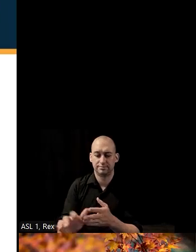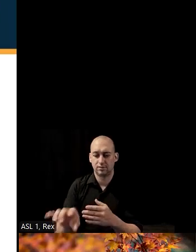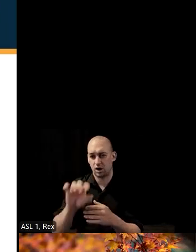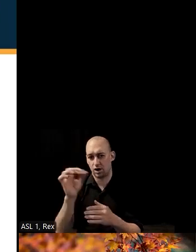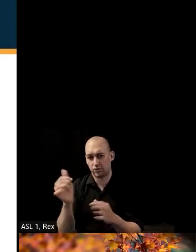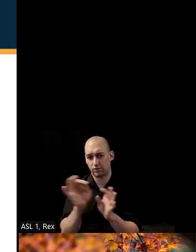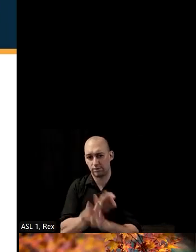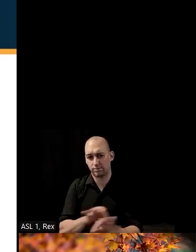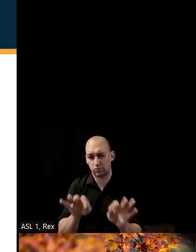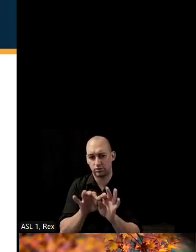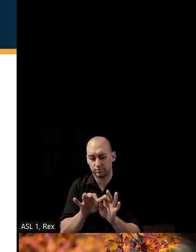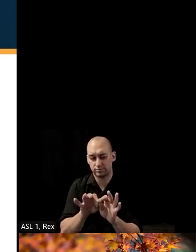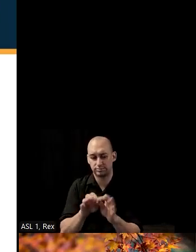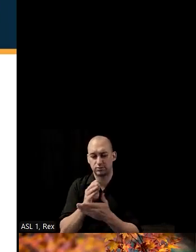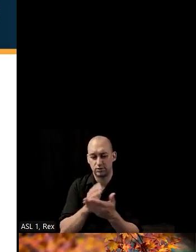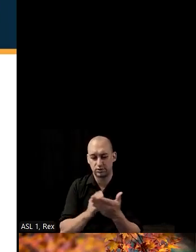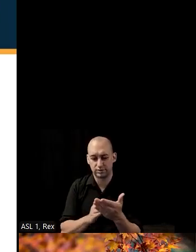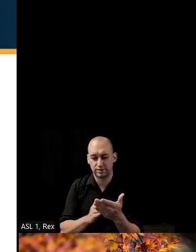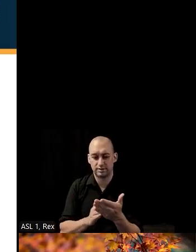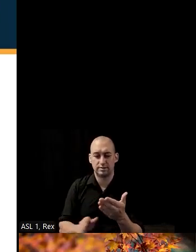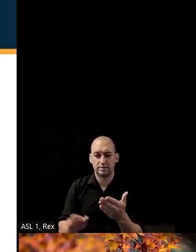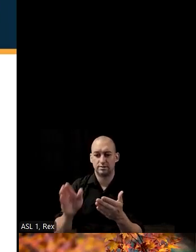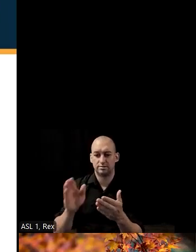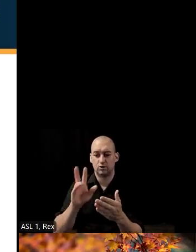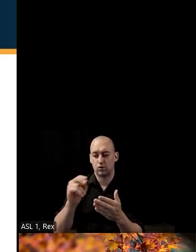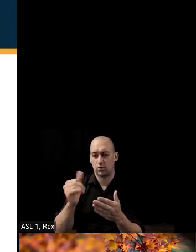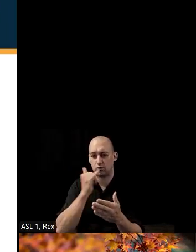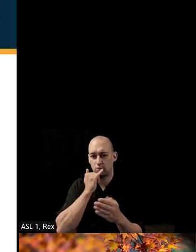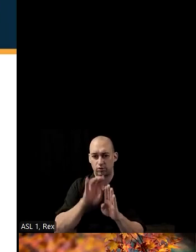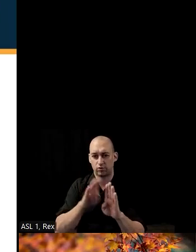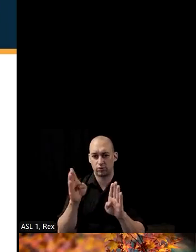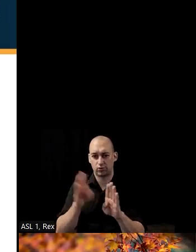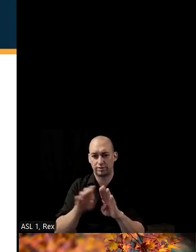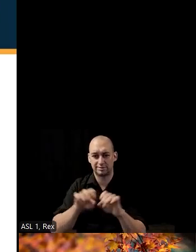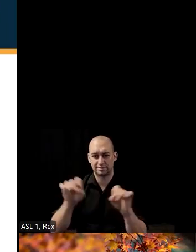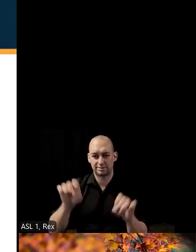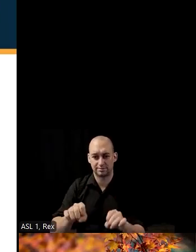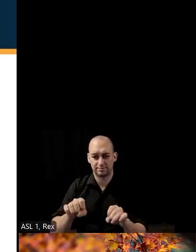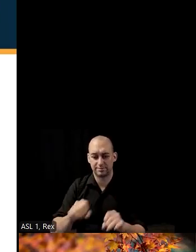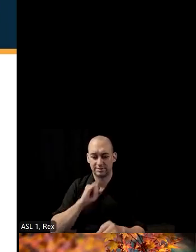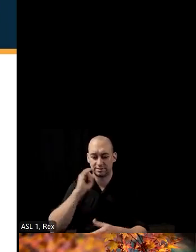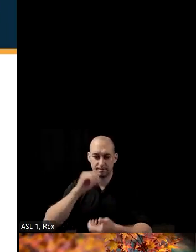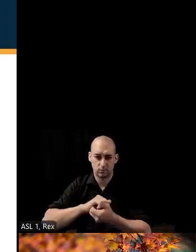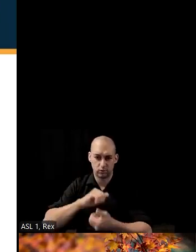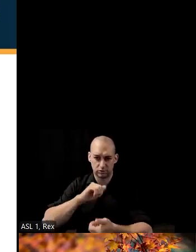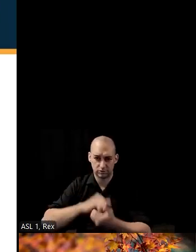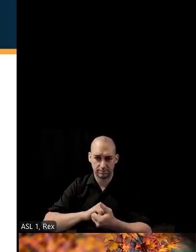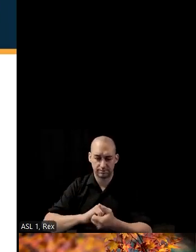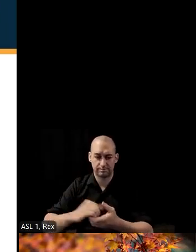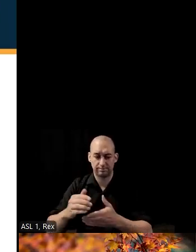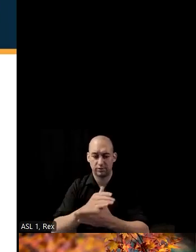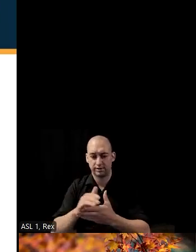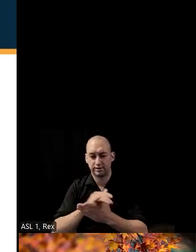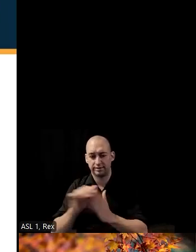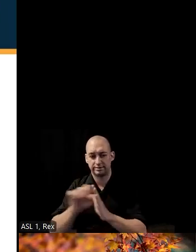of our mission statement is that a No Wrong Door system is a partnership between state